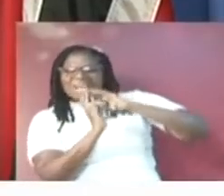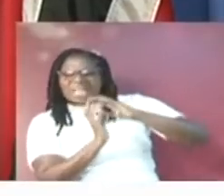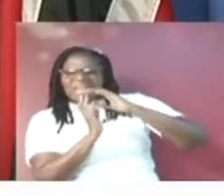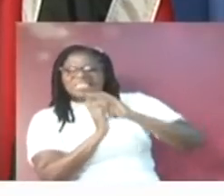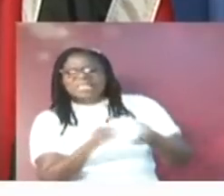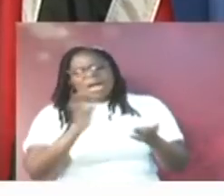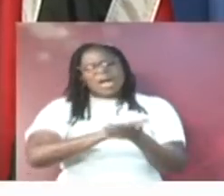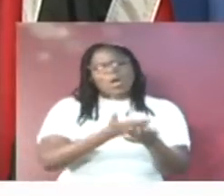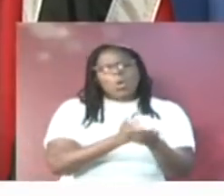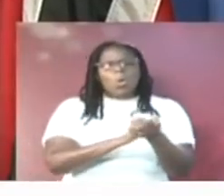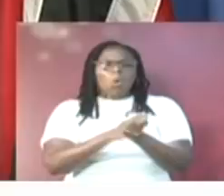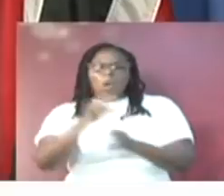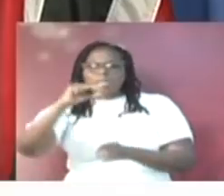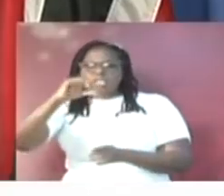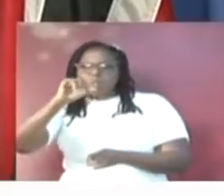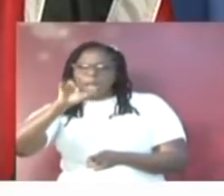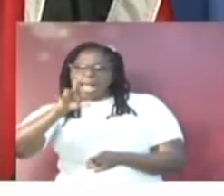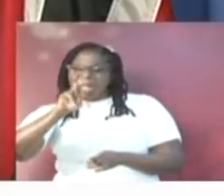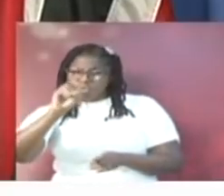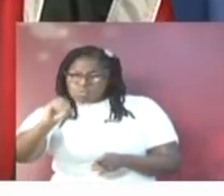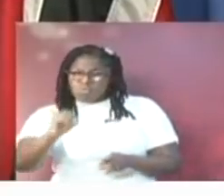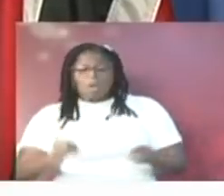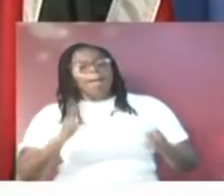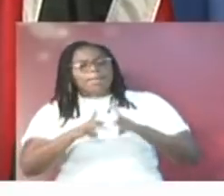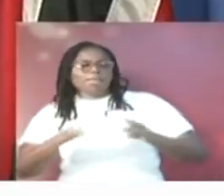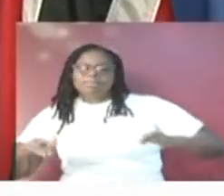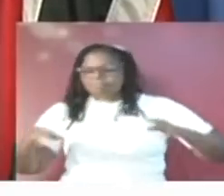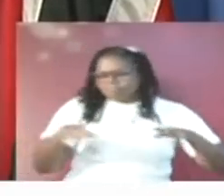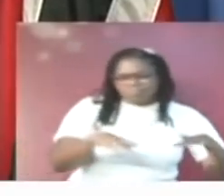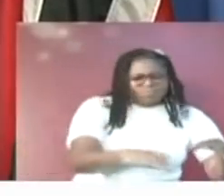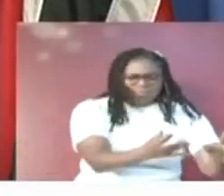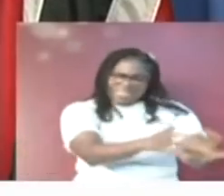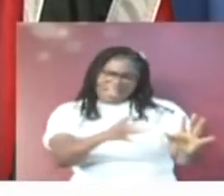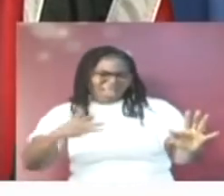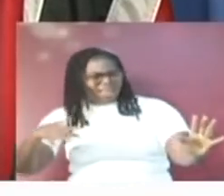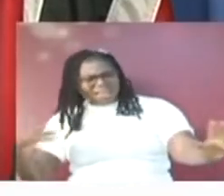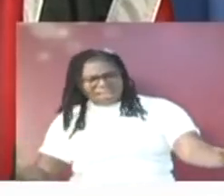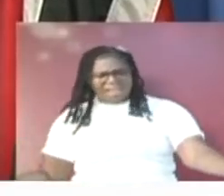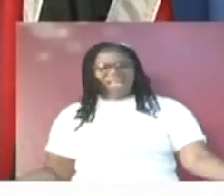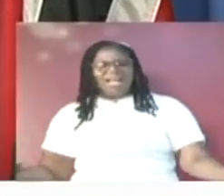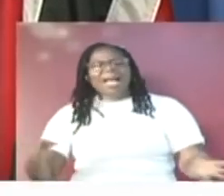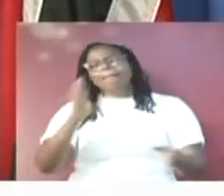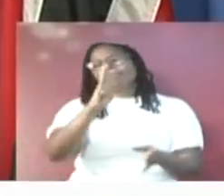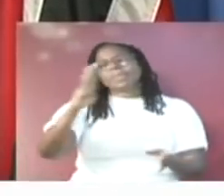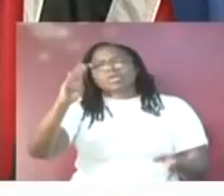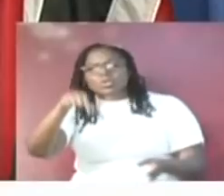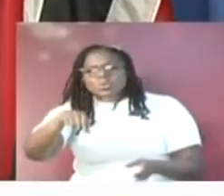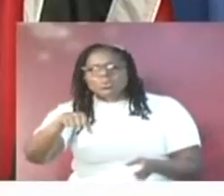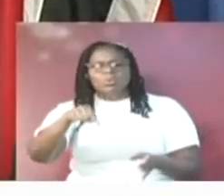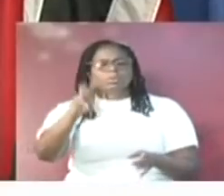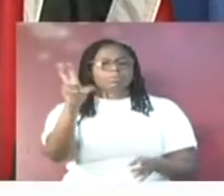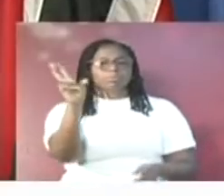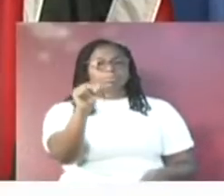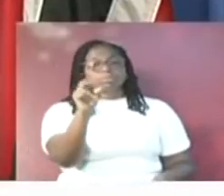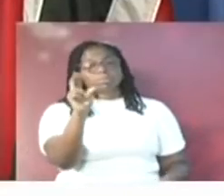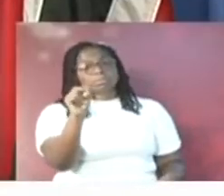resulting in the very thing that we're trying to discourage being encouraged by those